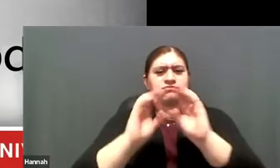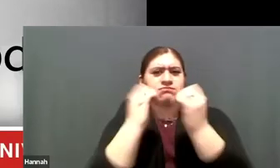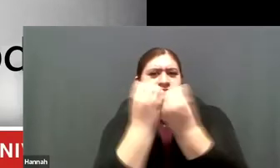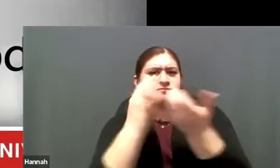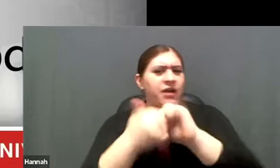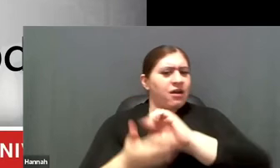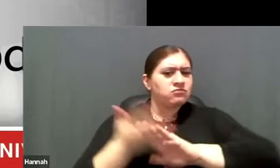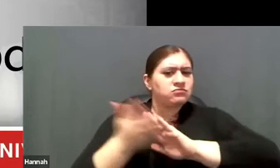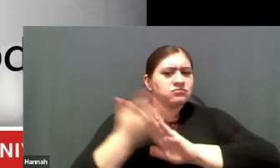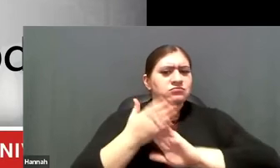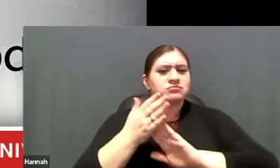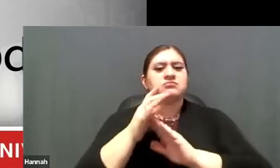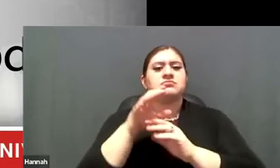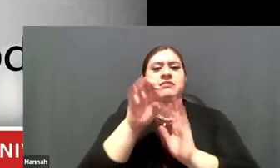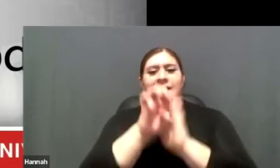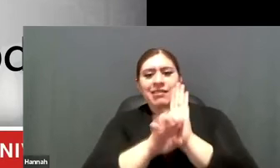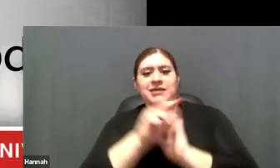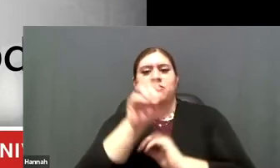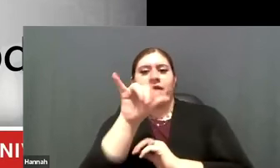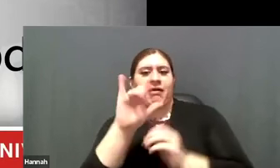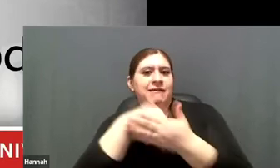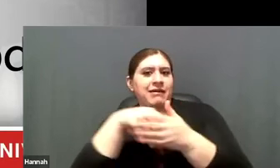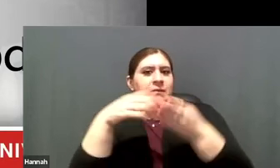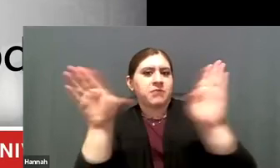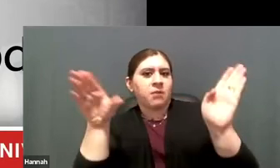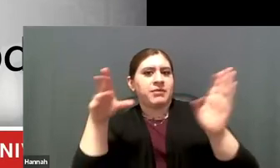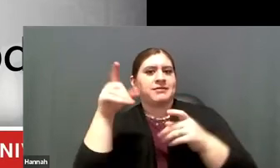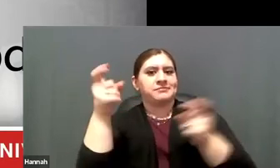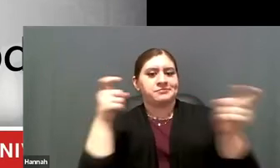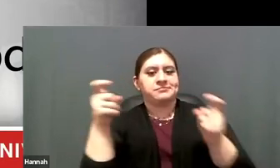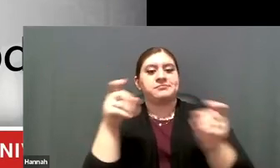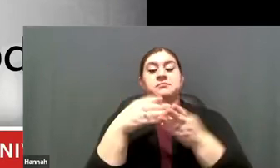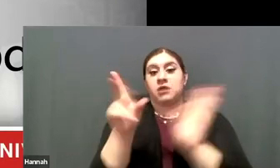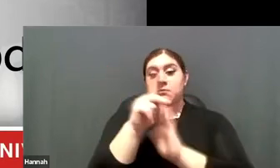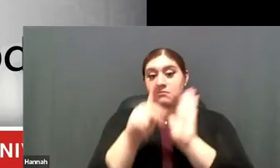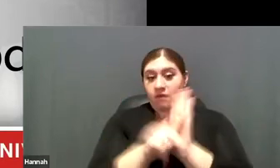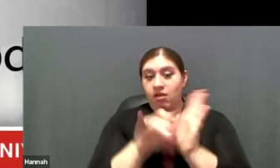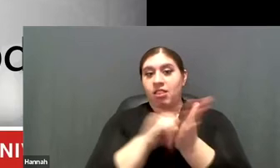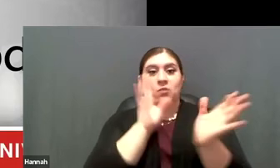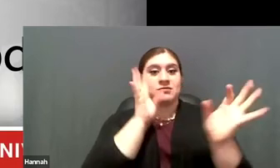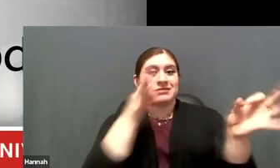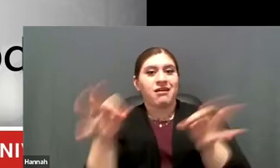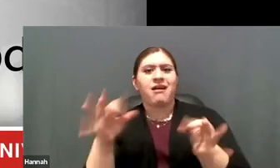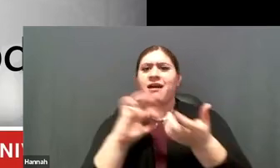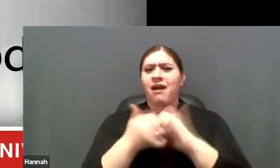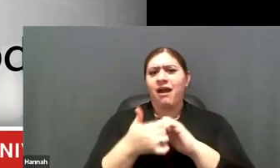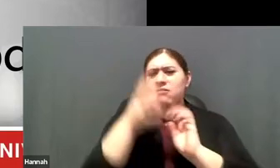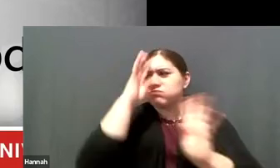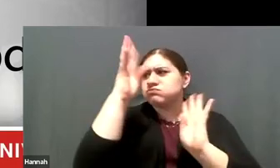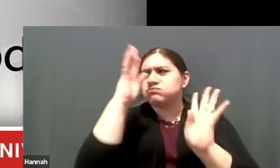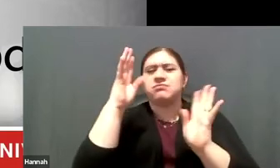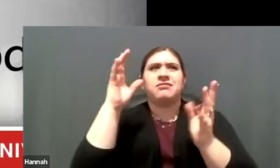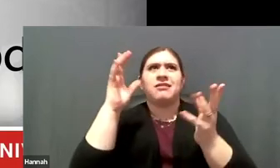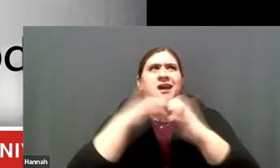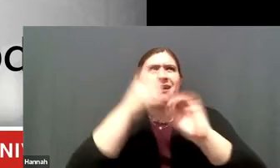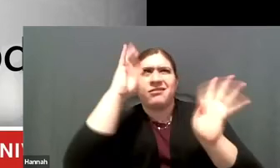do? Ethics and morality in public administration, public policy, which gets to this idea, well, how do we come up, I mean, how do we